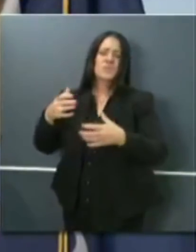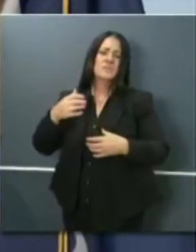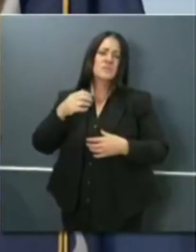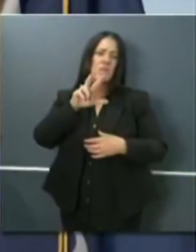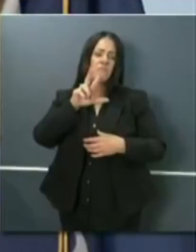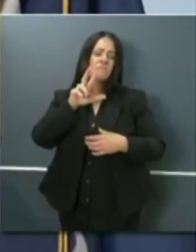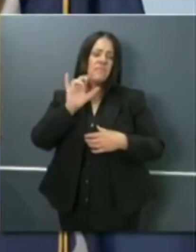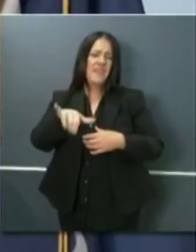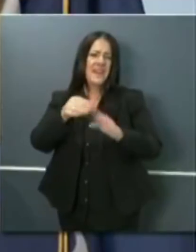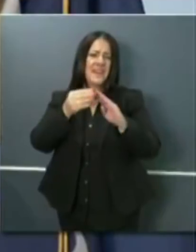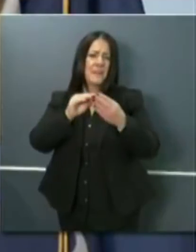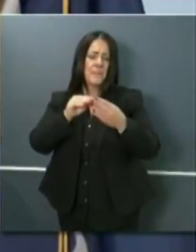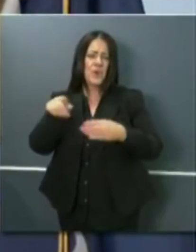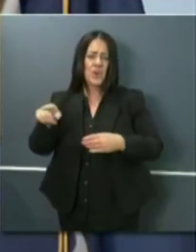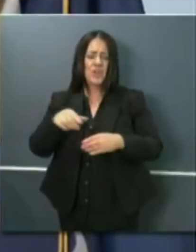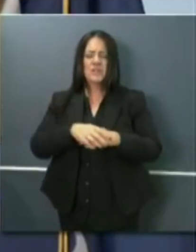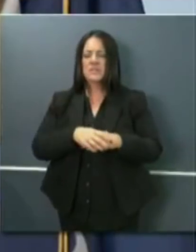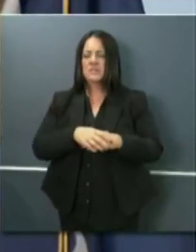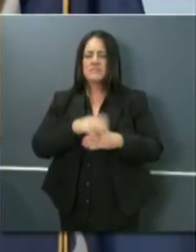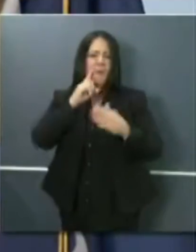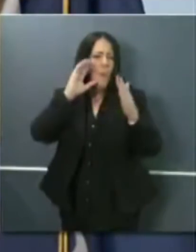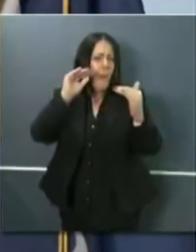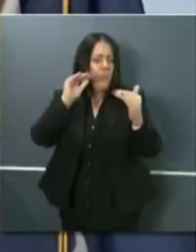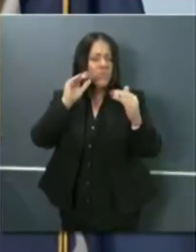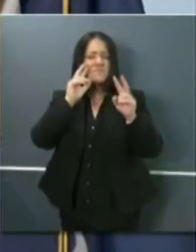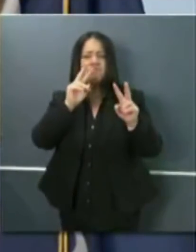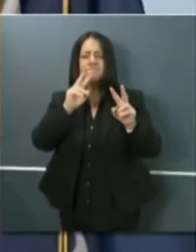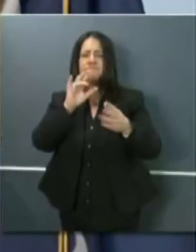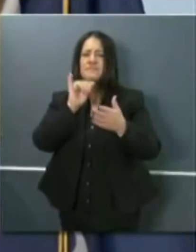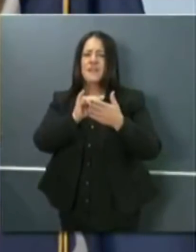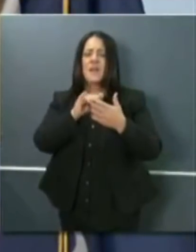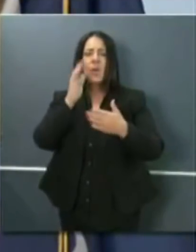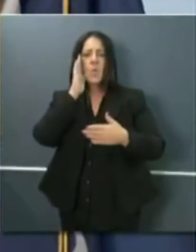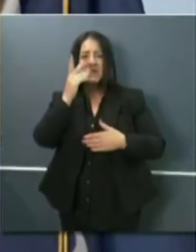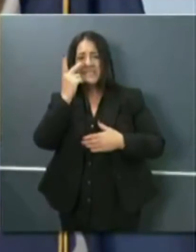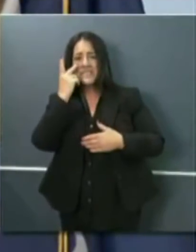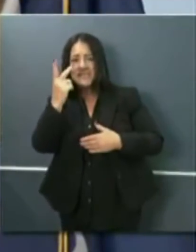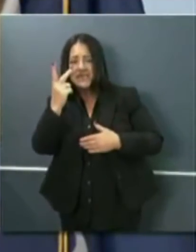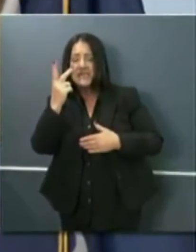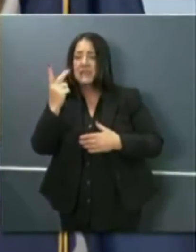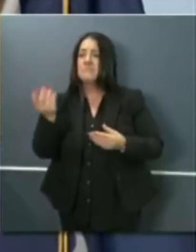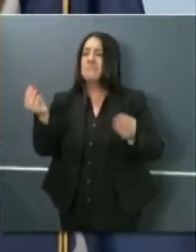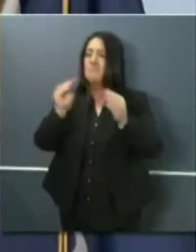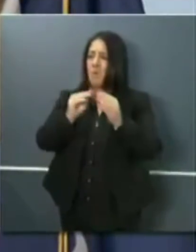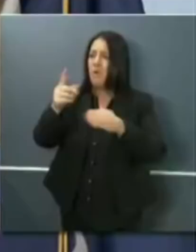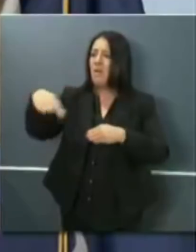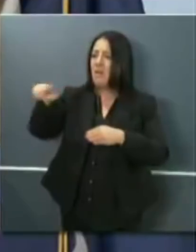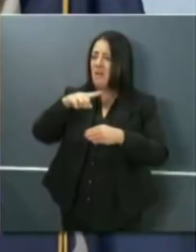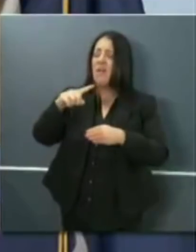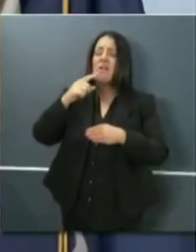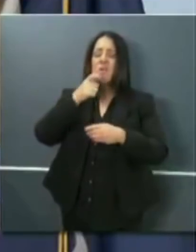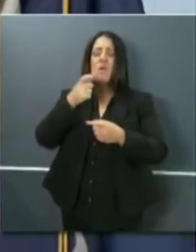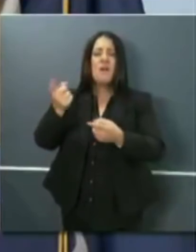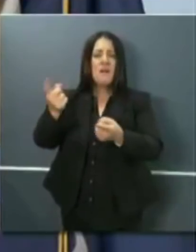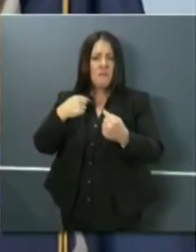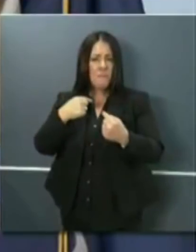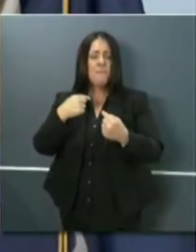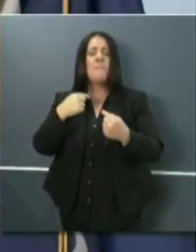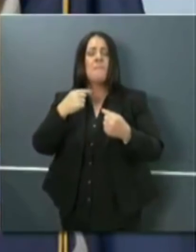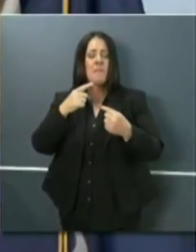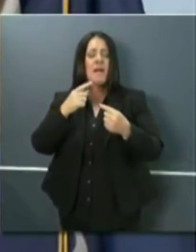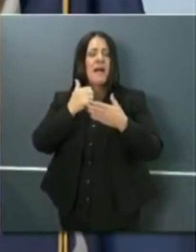hopeful with this effort that we will see a surge of individuals to be paid and compensated